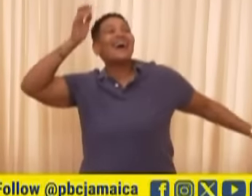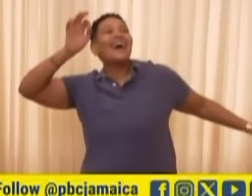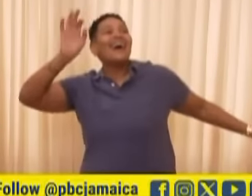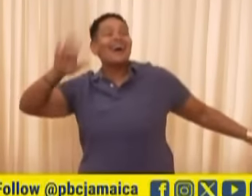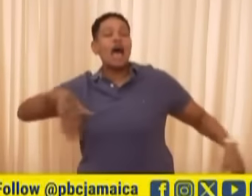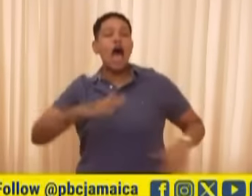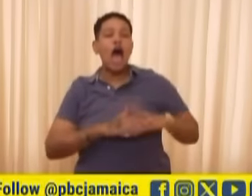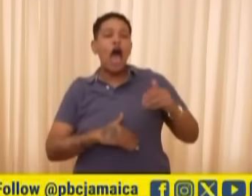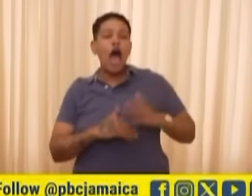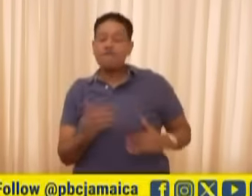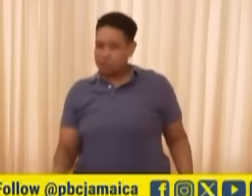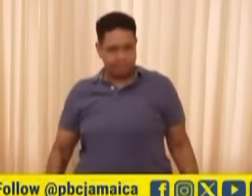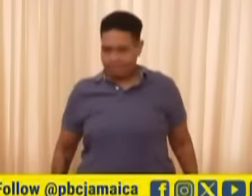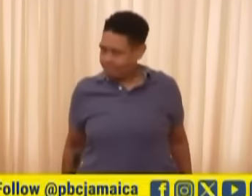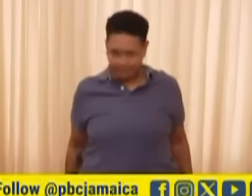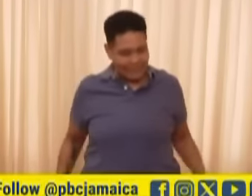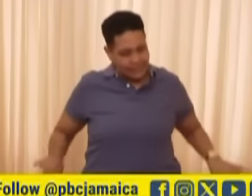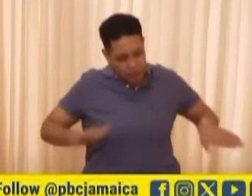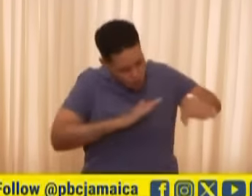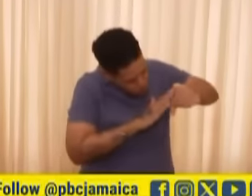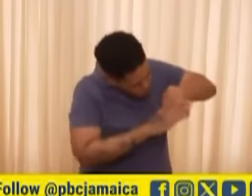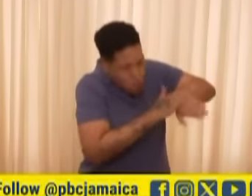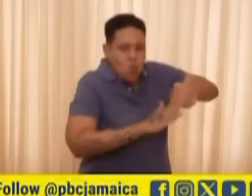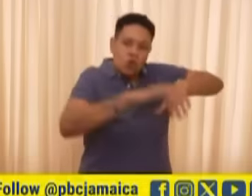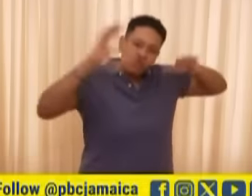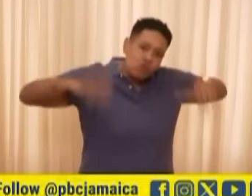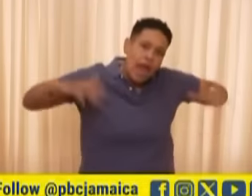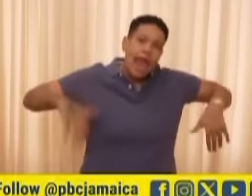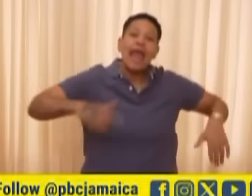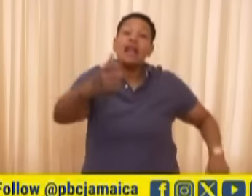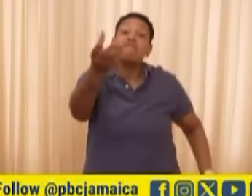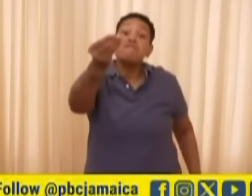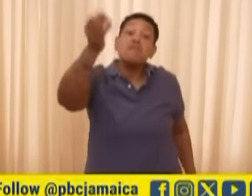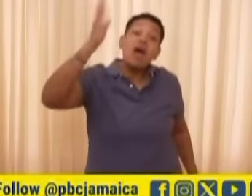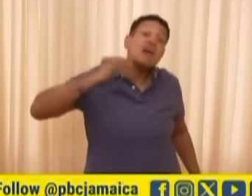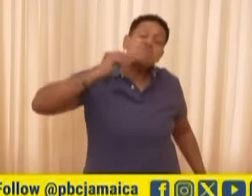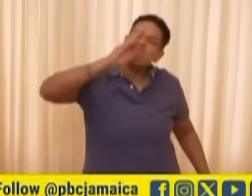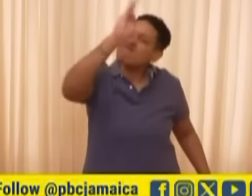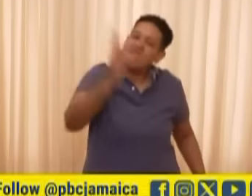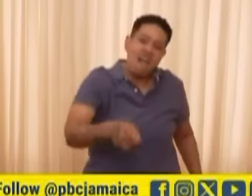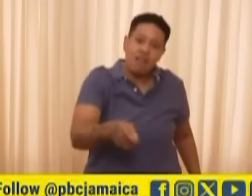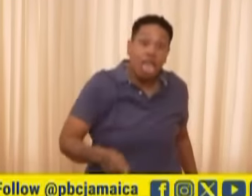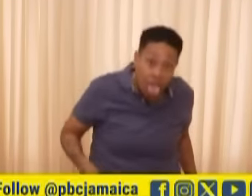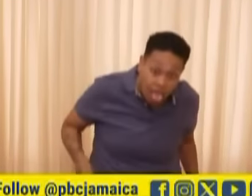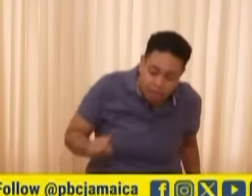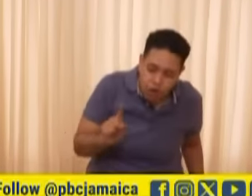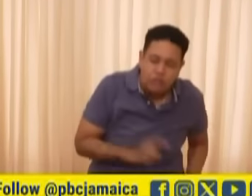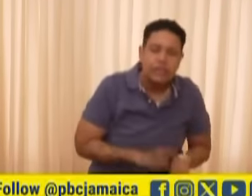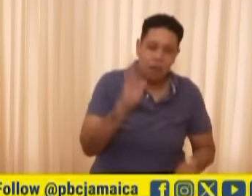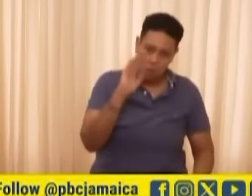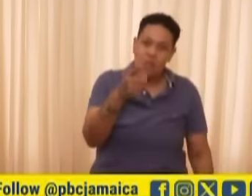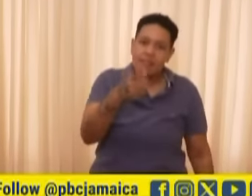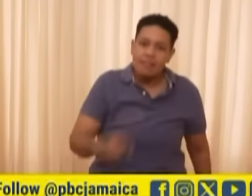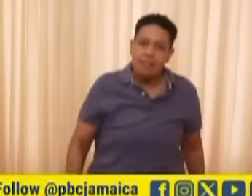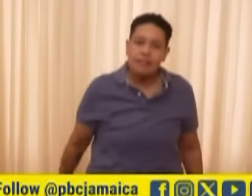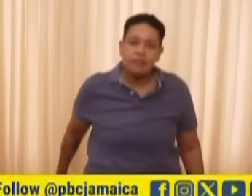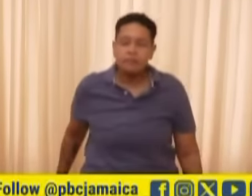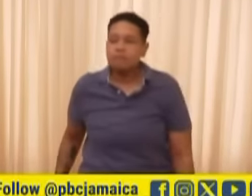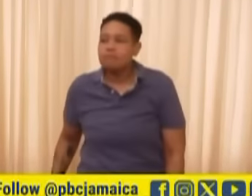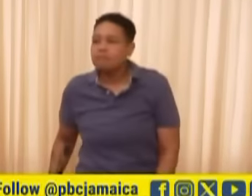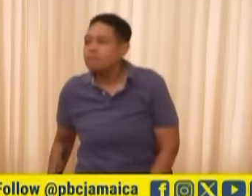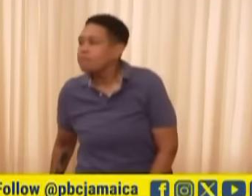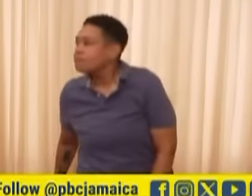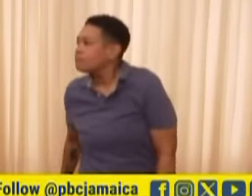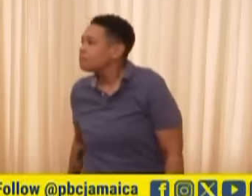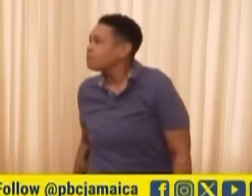as comfort, because it will still be more rainfall than you bargained for. All right. And there'll be Surges